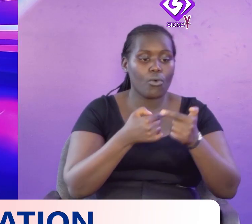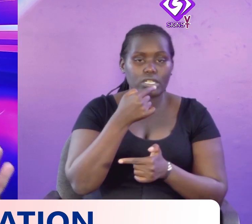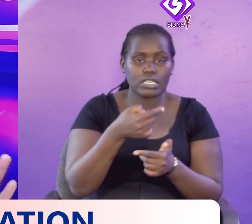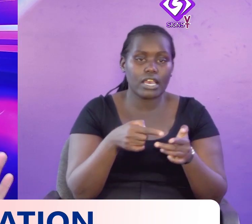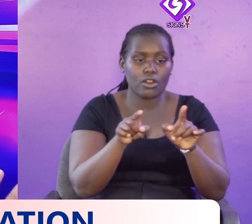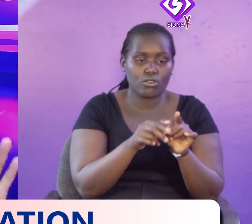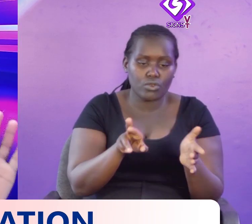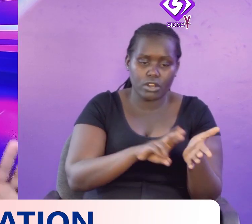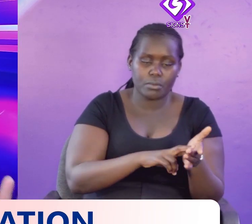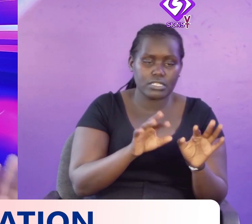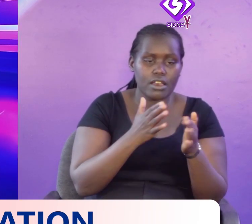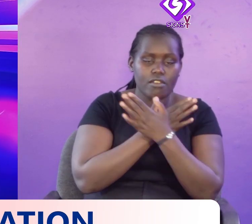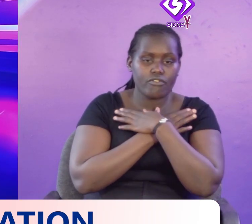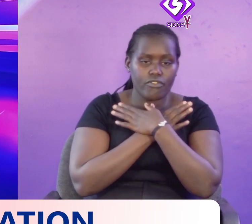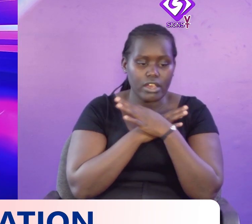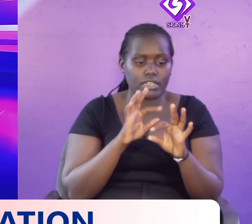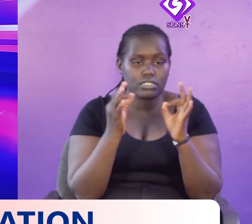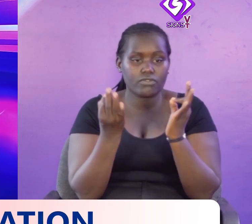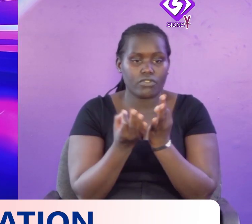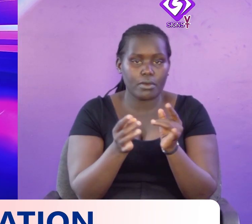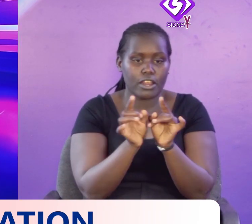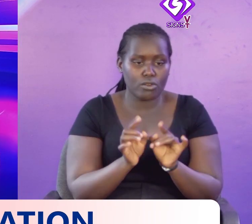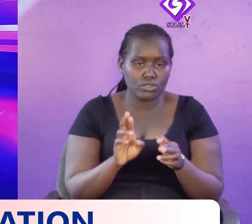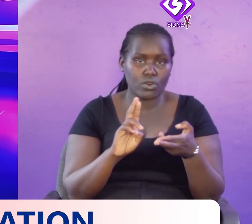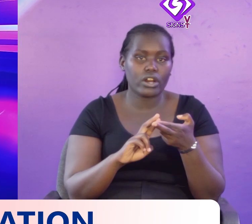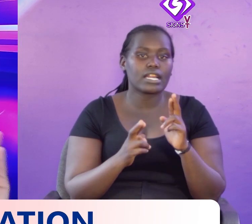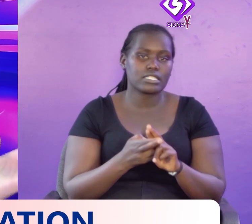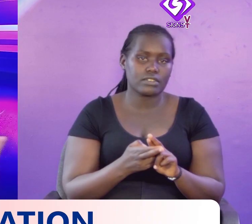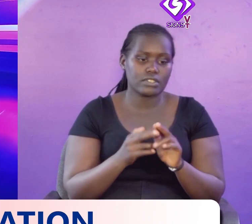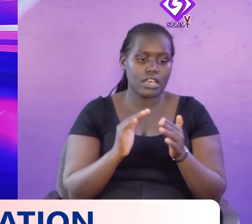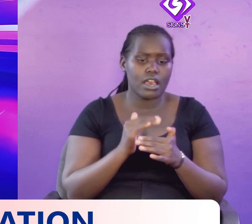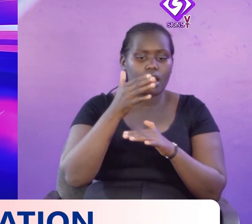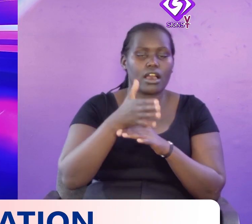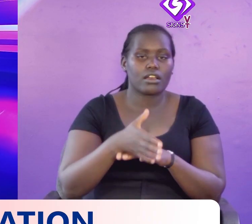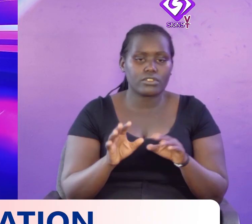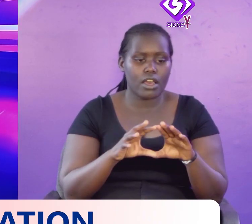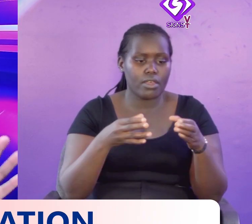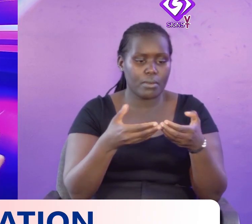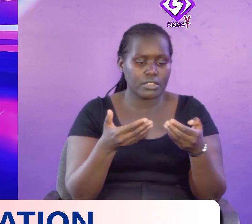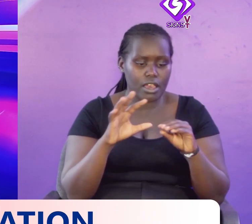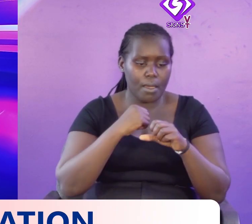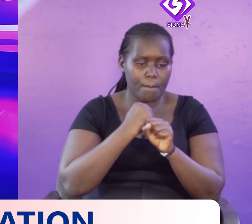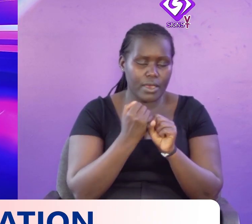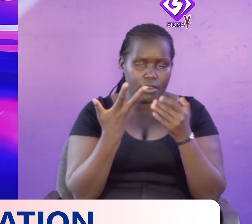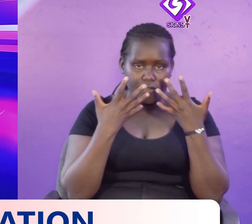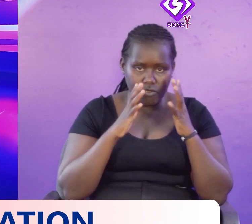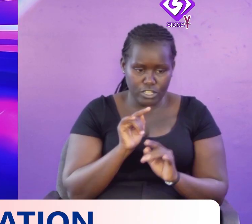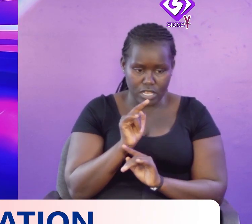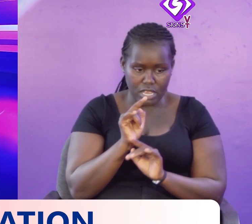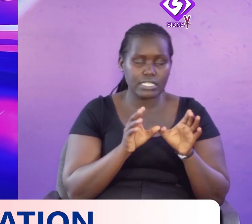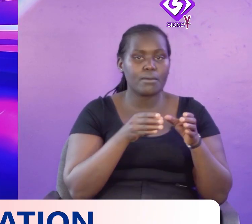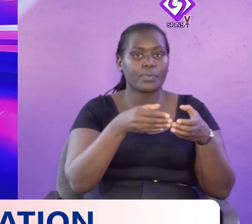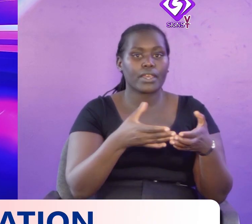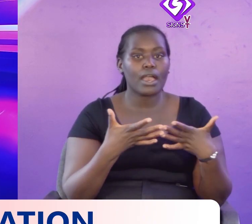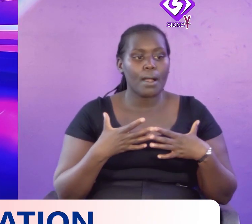for friends, family, and relatives. Oh my God. So after now, the party has been formed. Yes. This very party, people